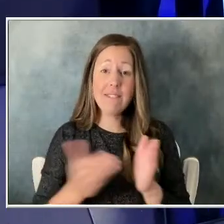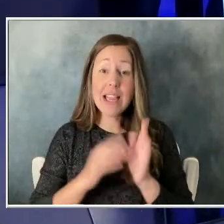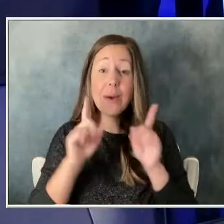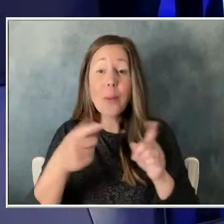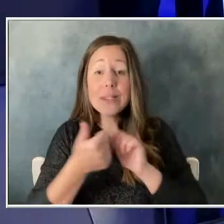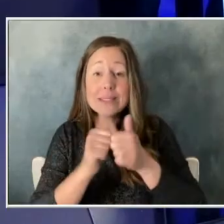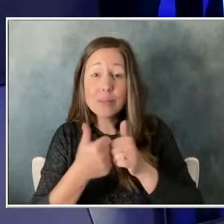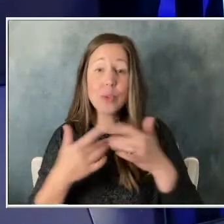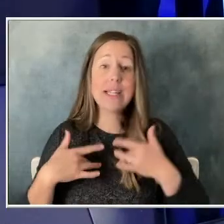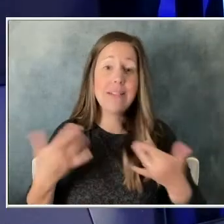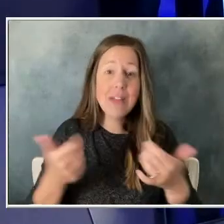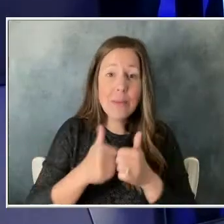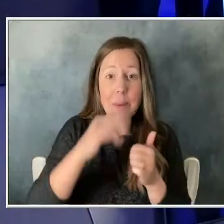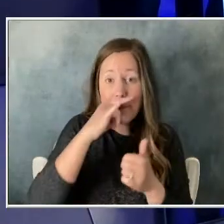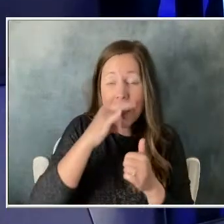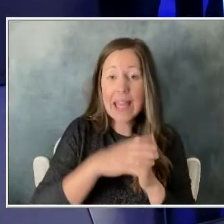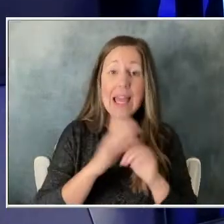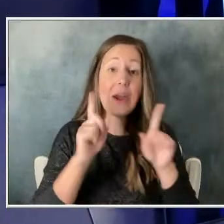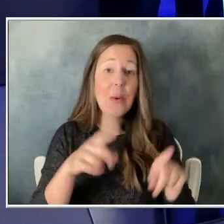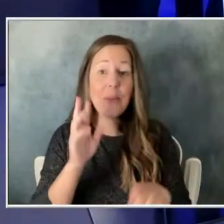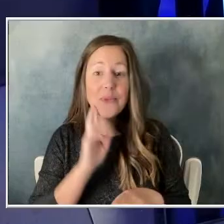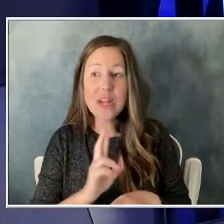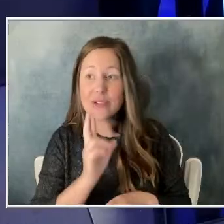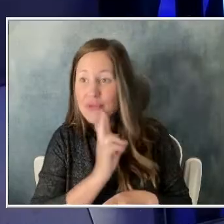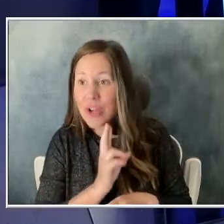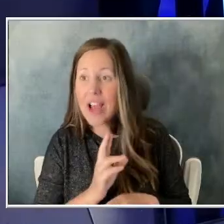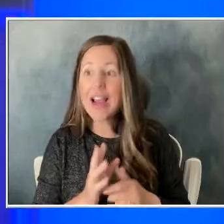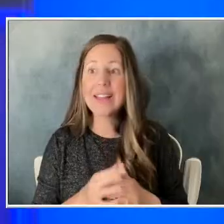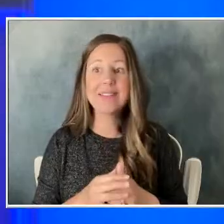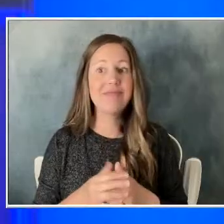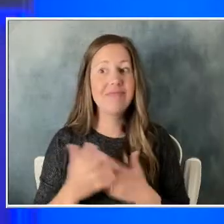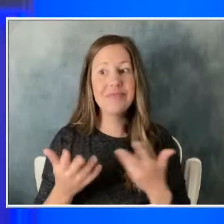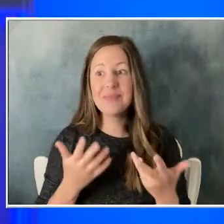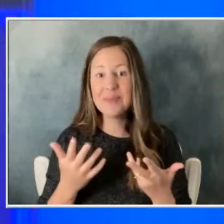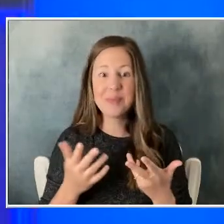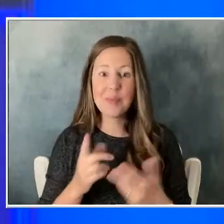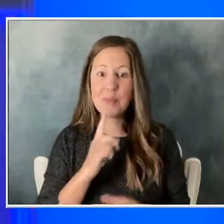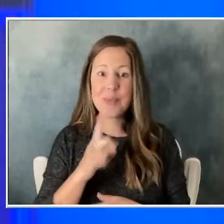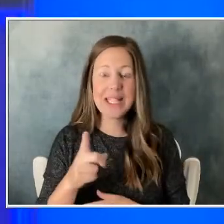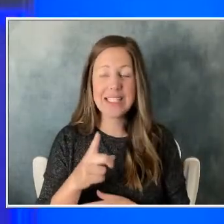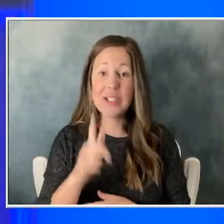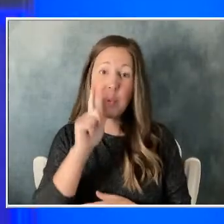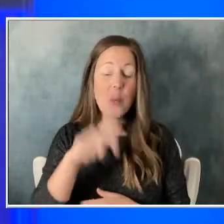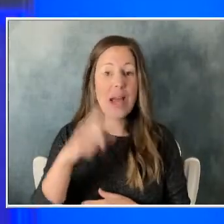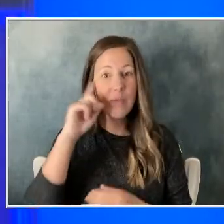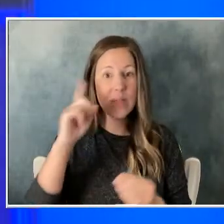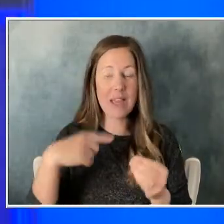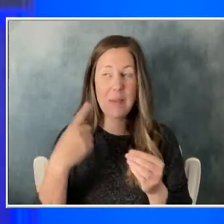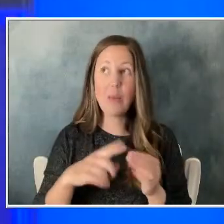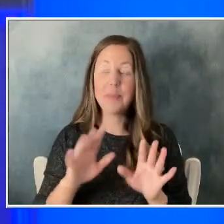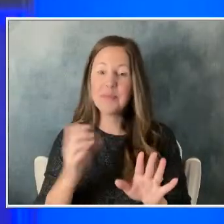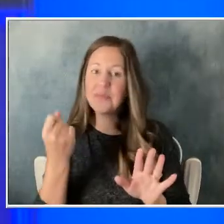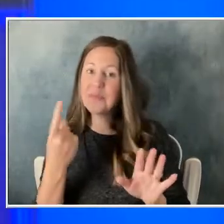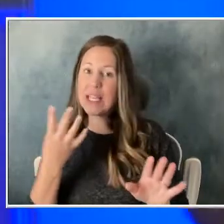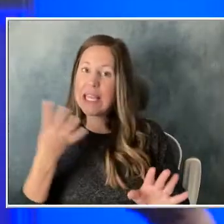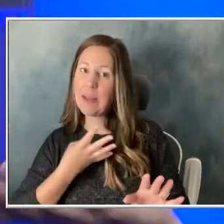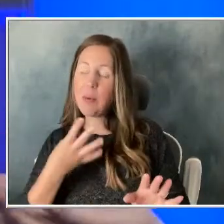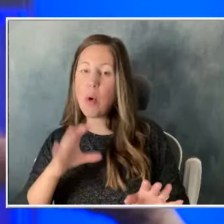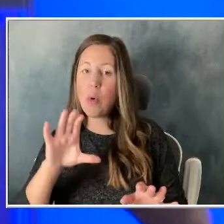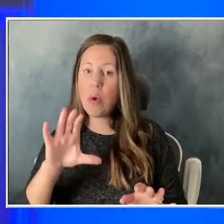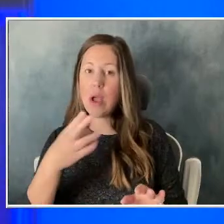to go to a restaurant, to just not have to think about chemotherapy. Was very hard, but it can be